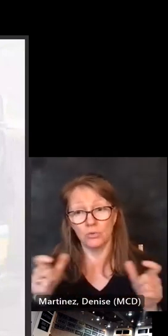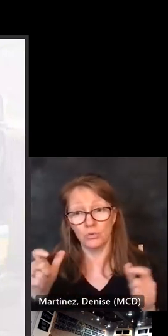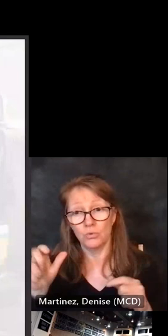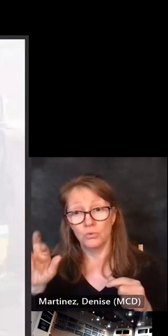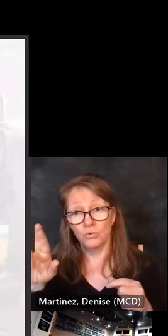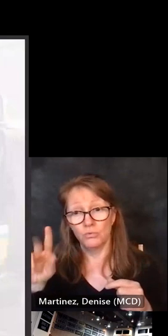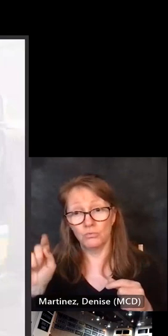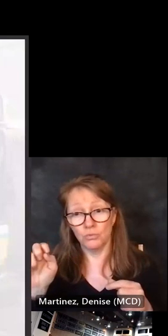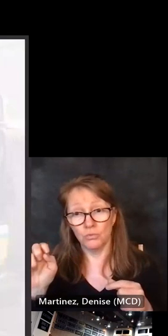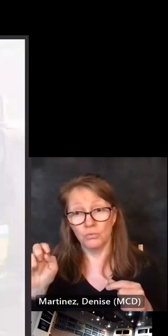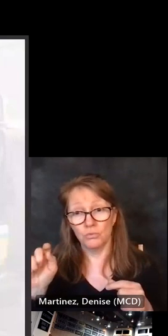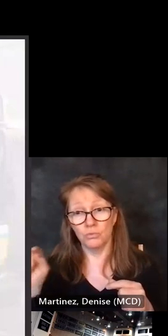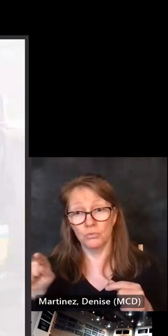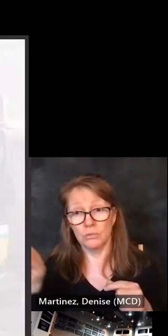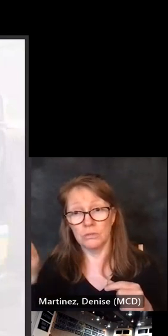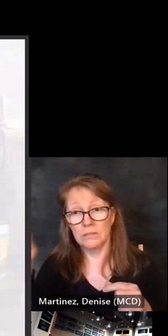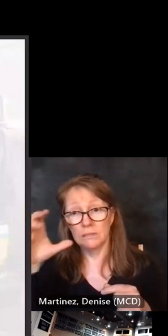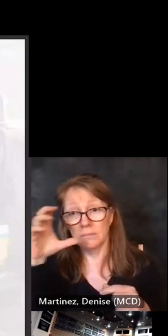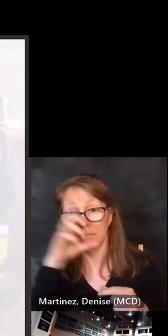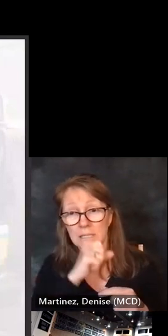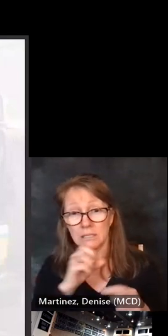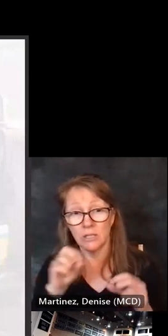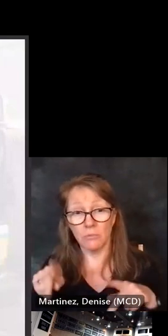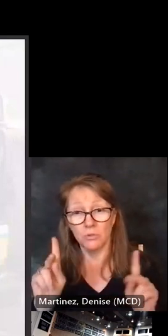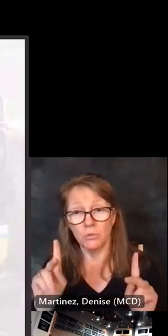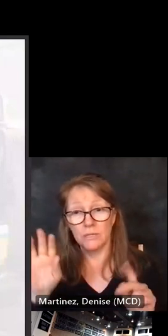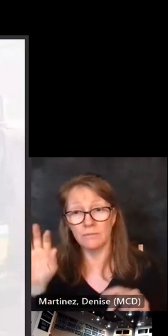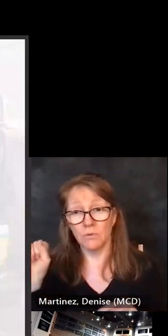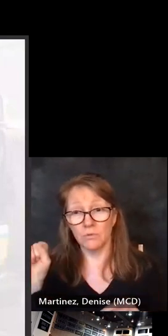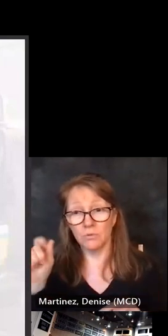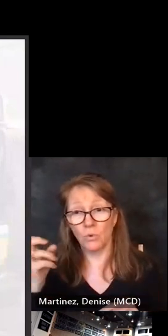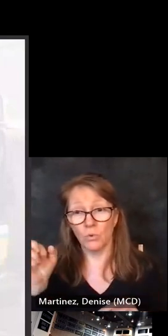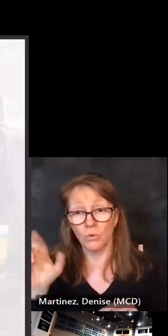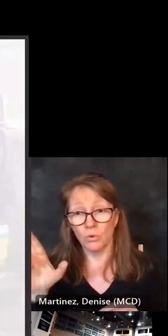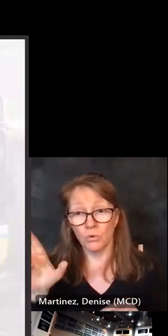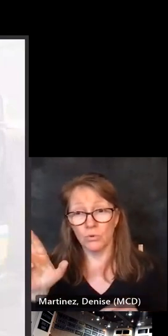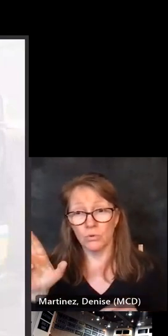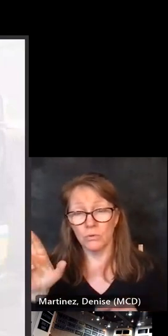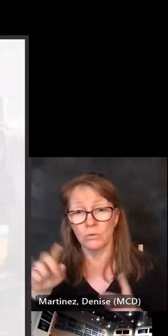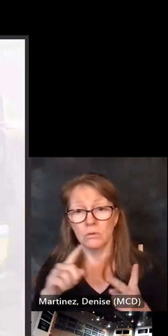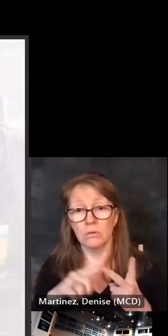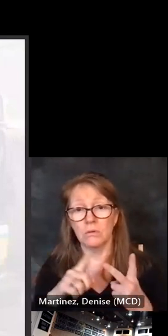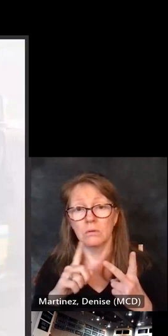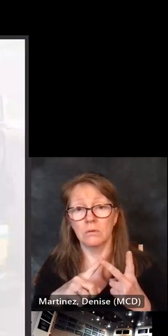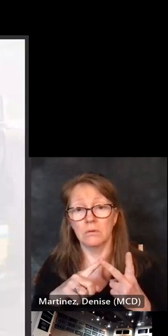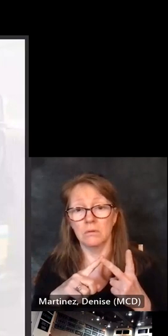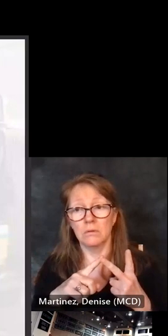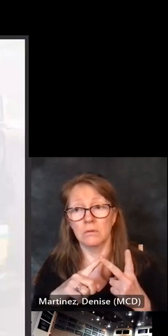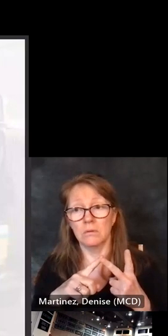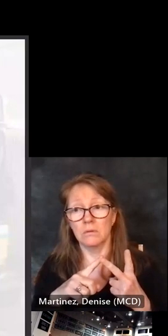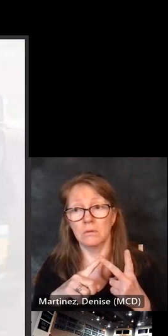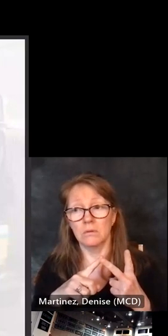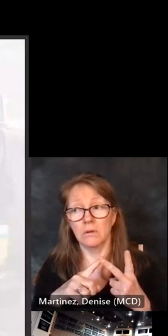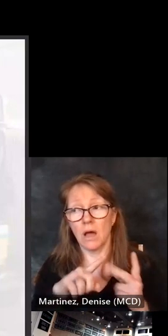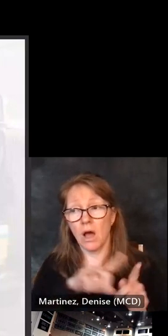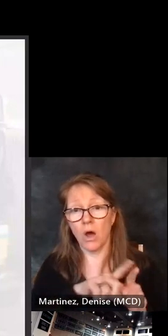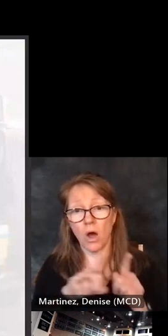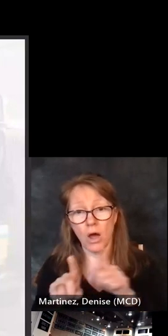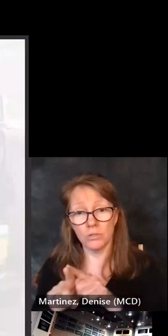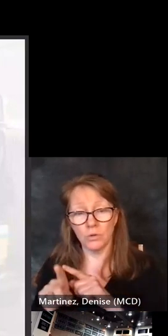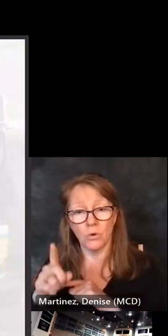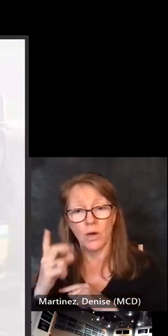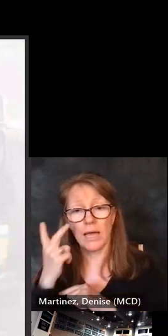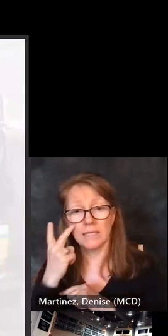the opportunity for solar? And then the second question is, I also see the buses